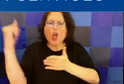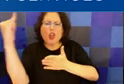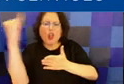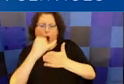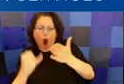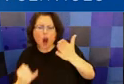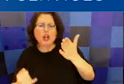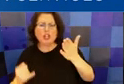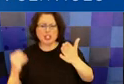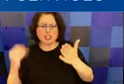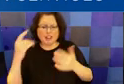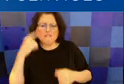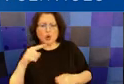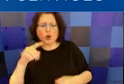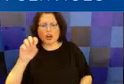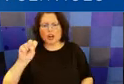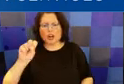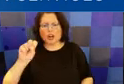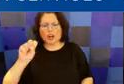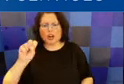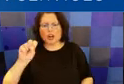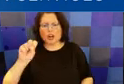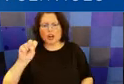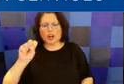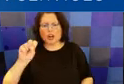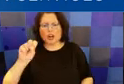Bridge. Thanks, Dave.